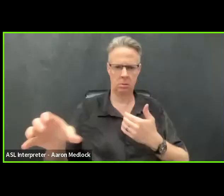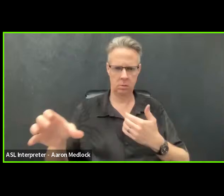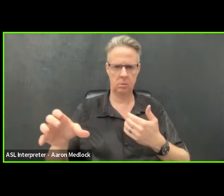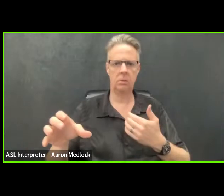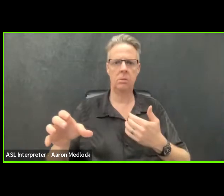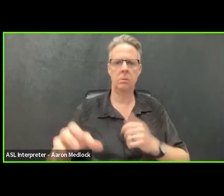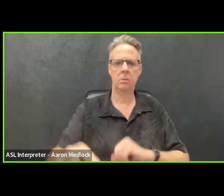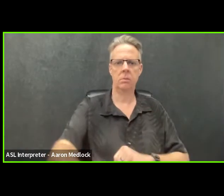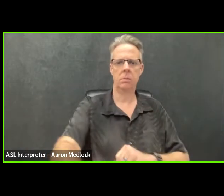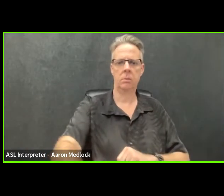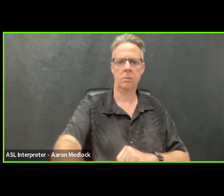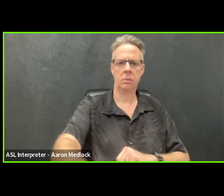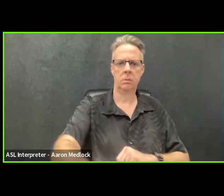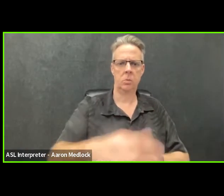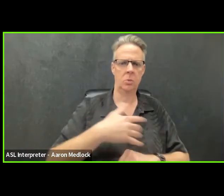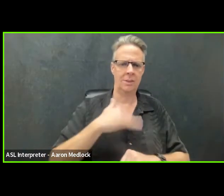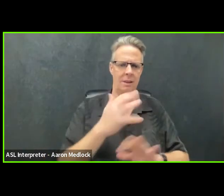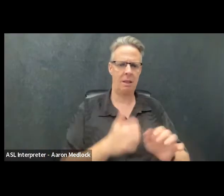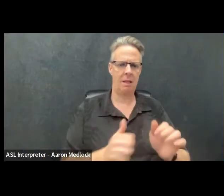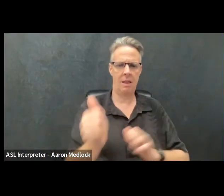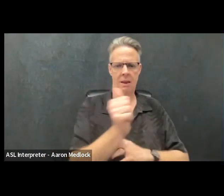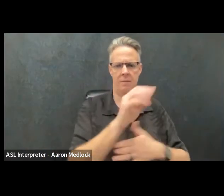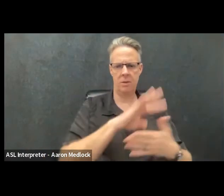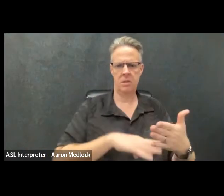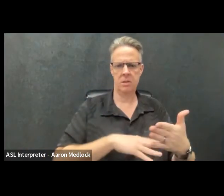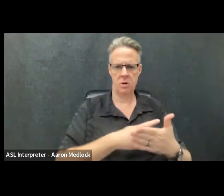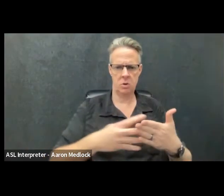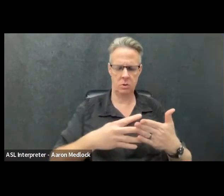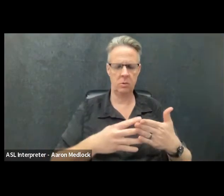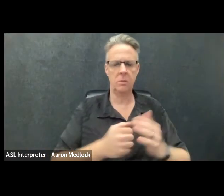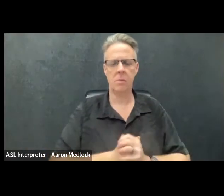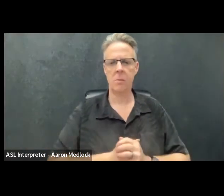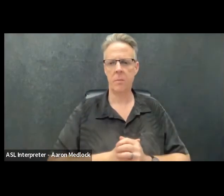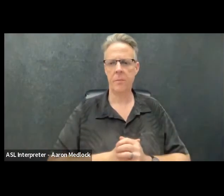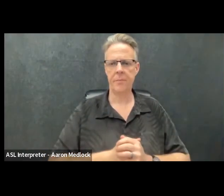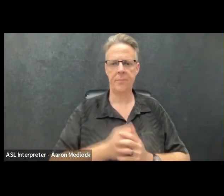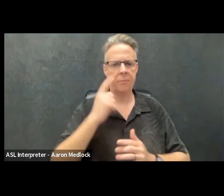still are ahead of schedule, just for a minute, I want to